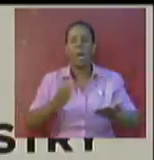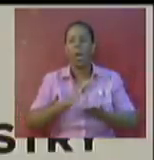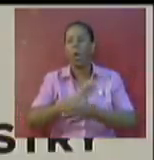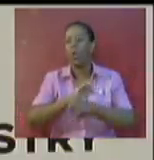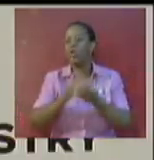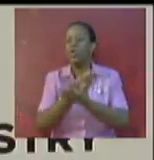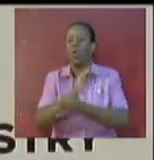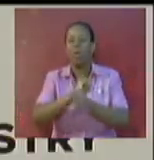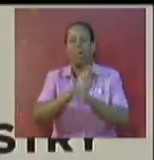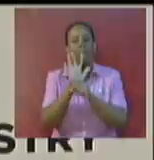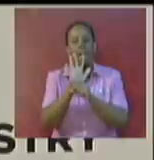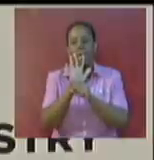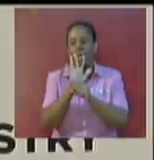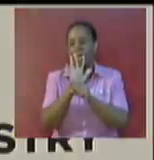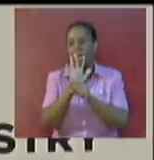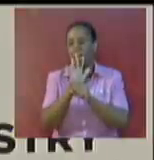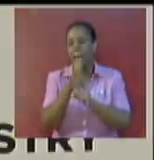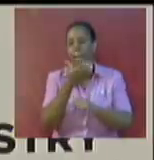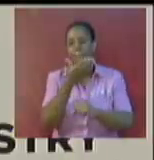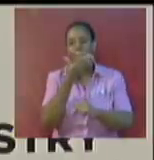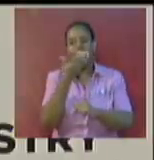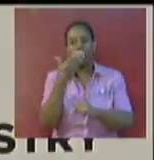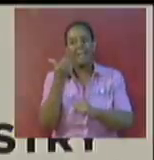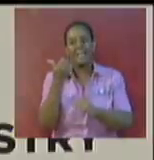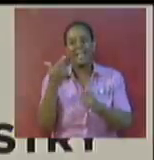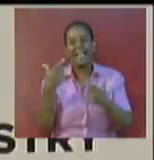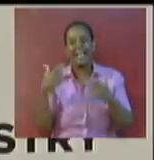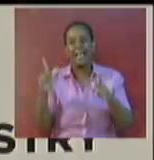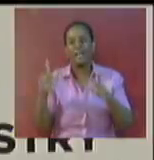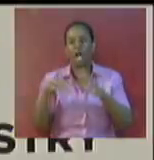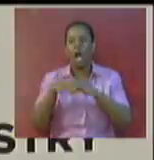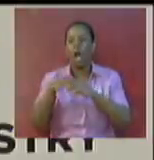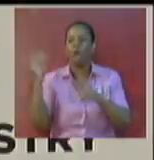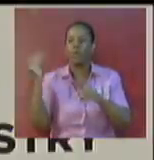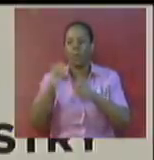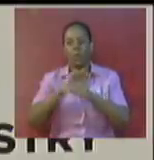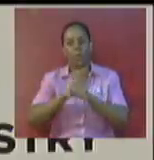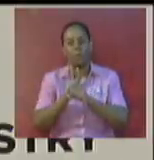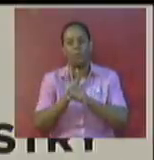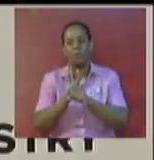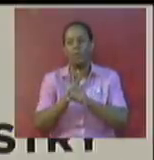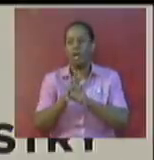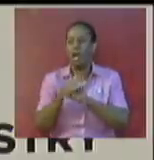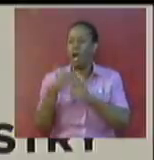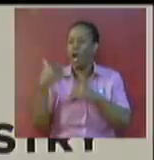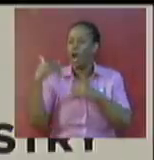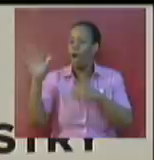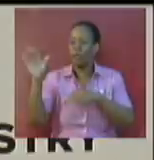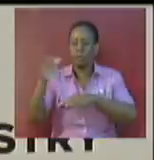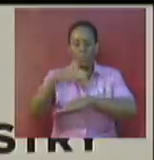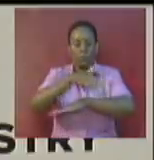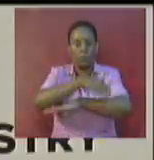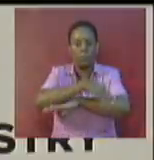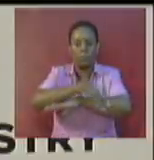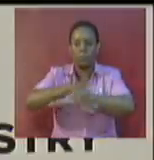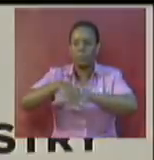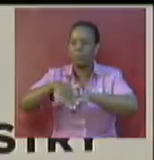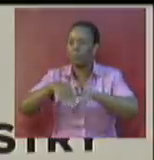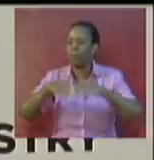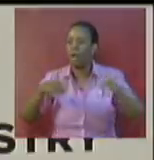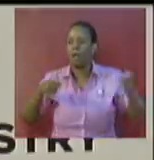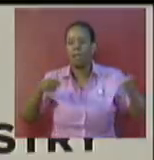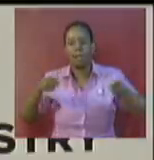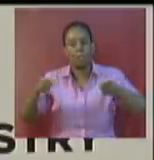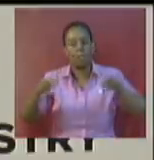the first line of defense in terms of border control. And then, of course, continuing to sample persons in the population to see if the